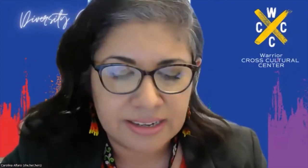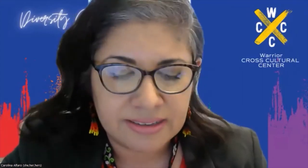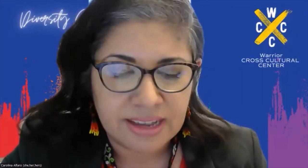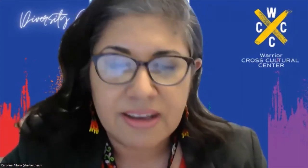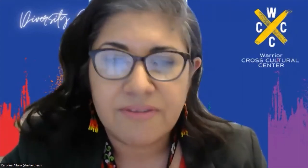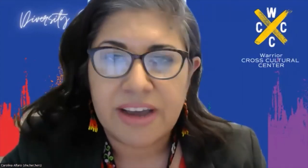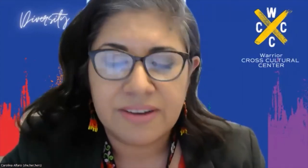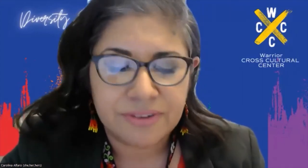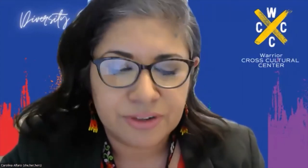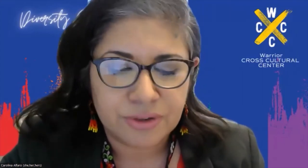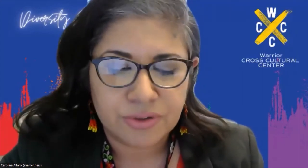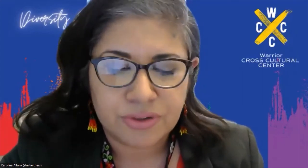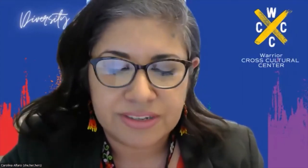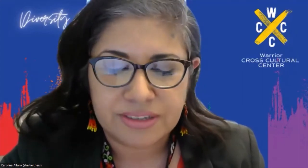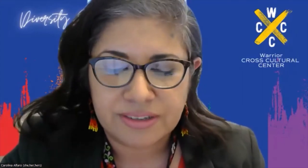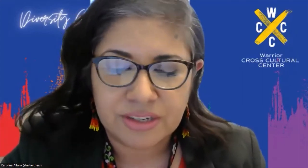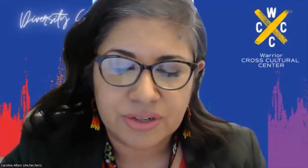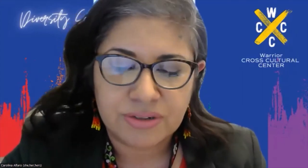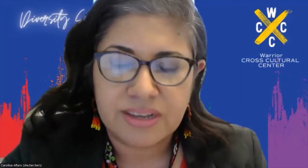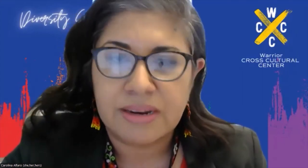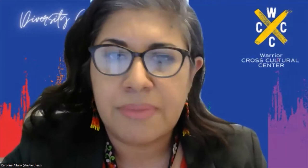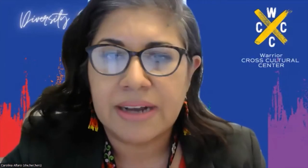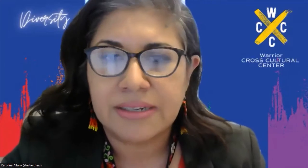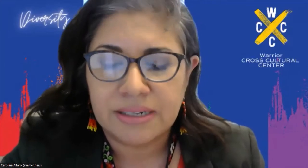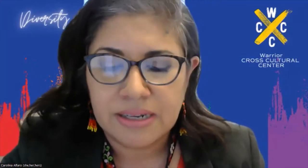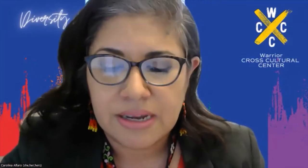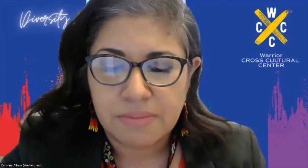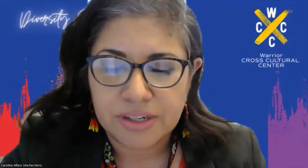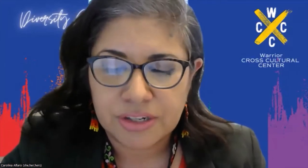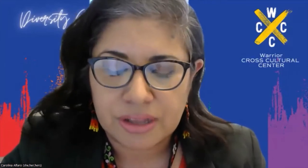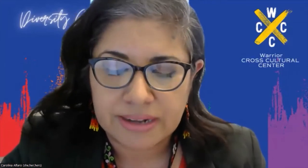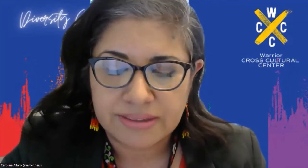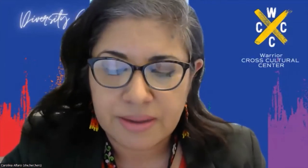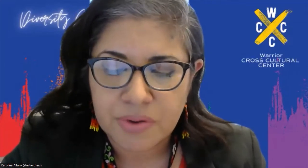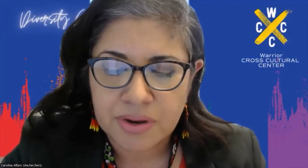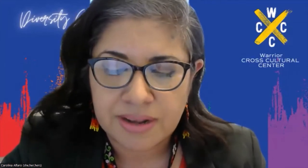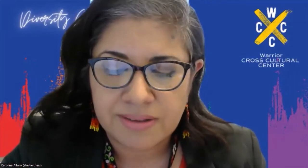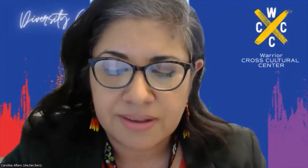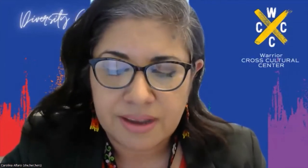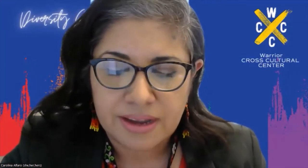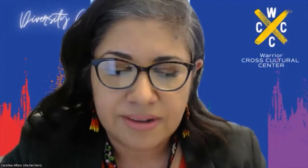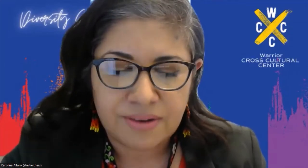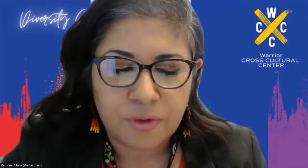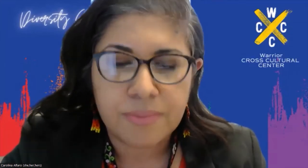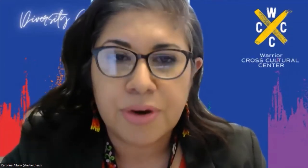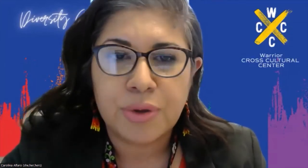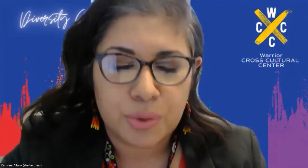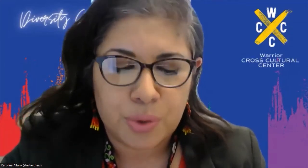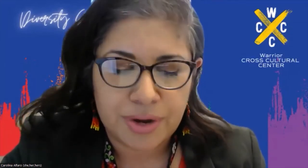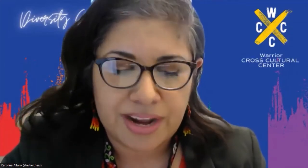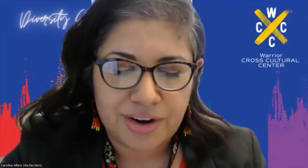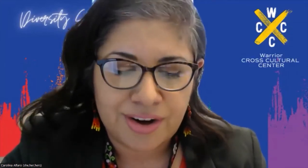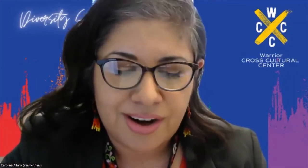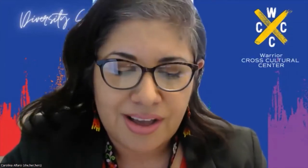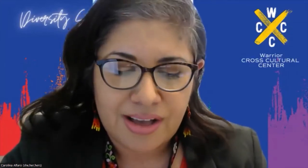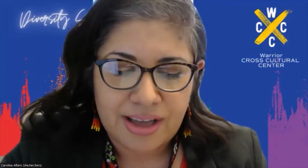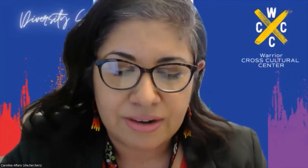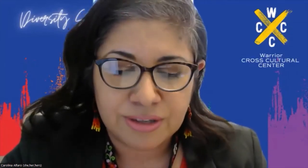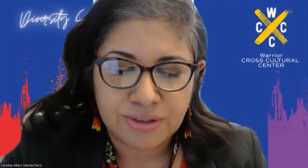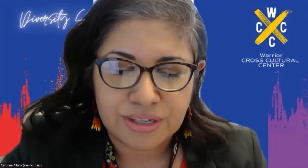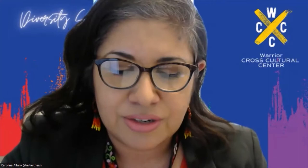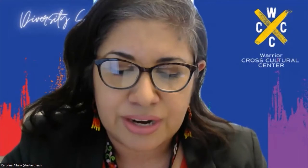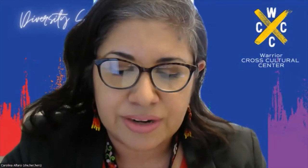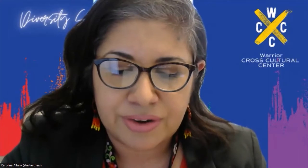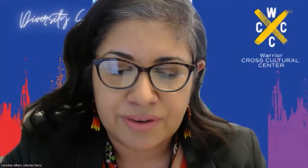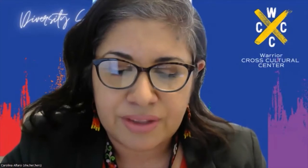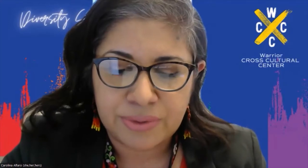and 90s, fighting for social justice issues that impacted marginalized communities. He's a former youth coordinator